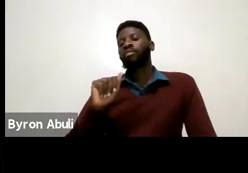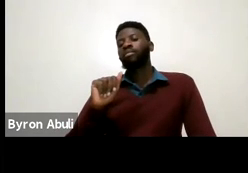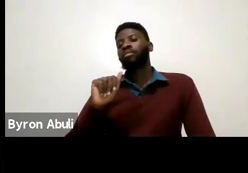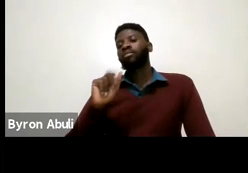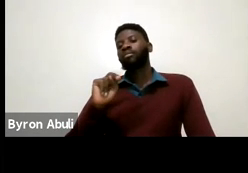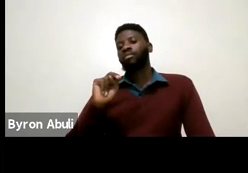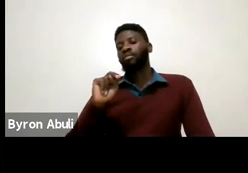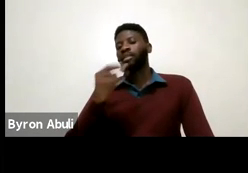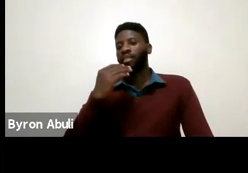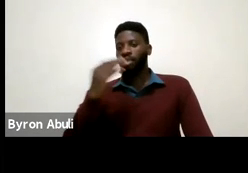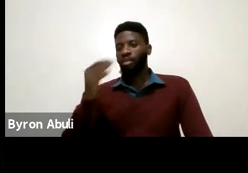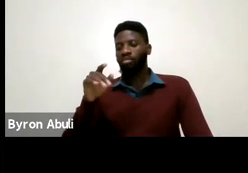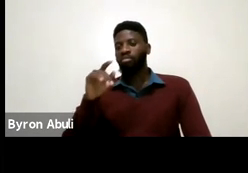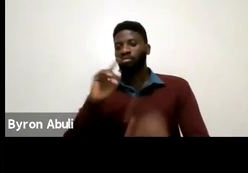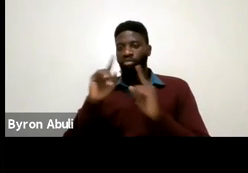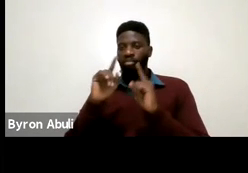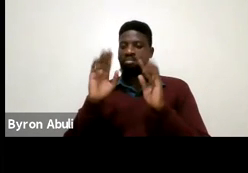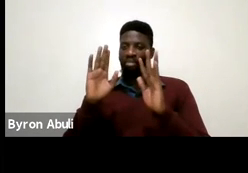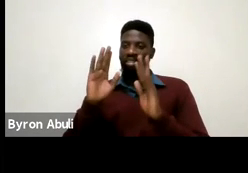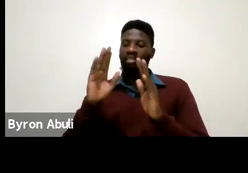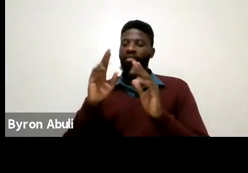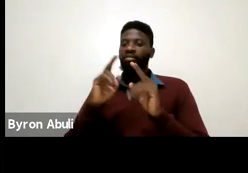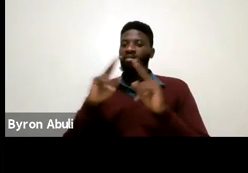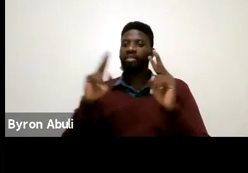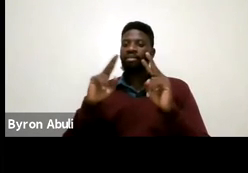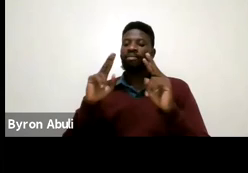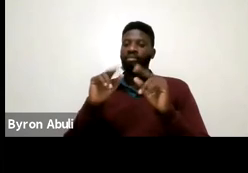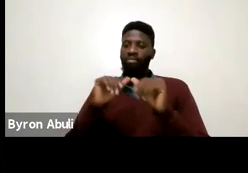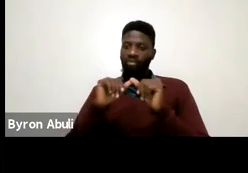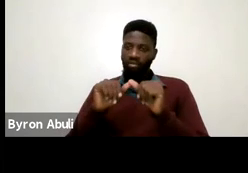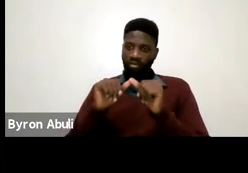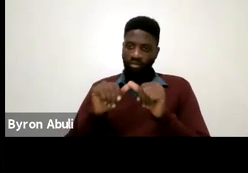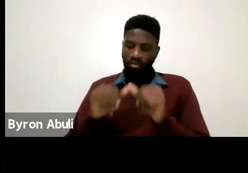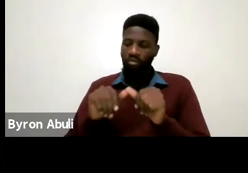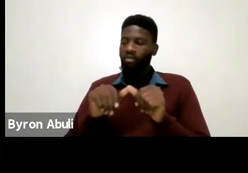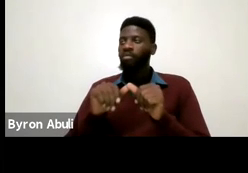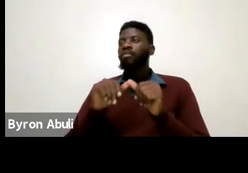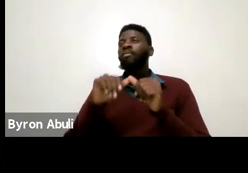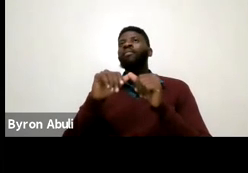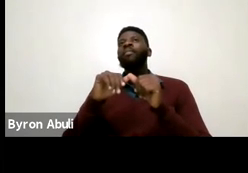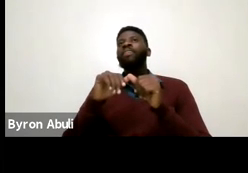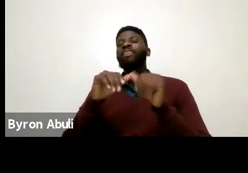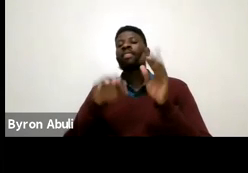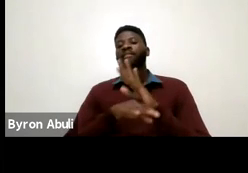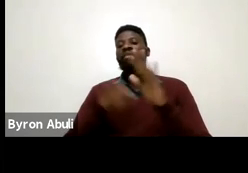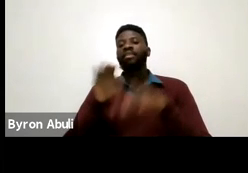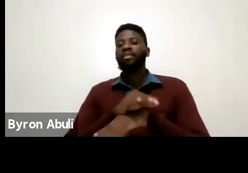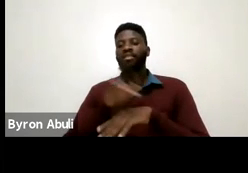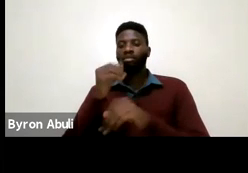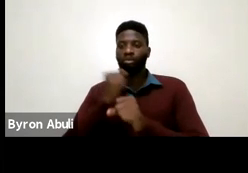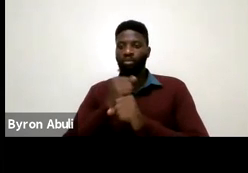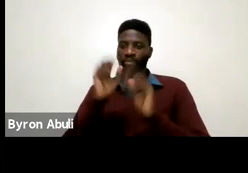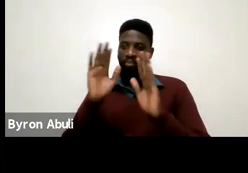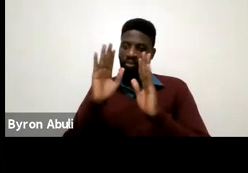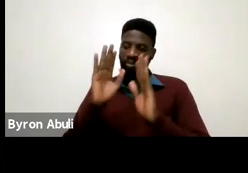you have raised is really extremely important. Consistency in everything that you do is extremely important, because if